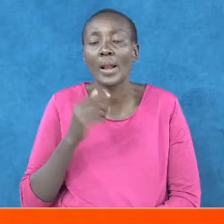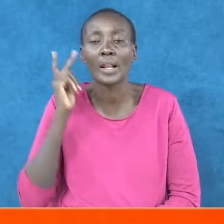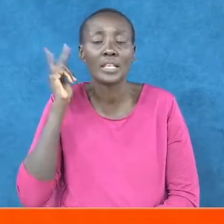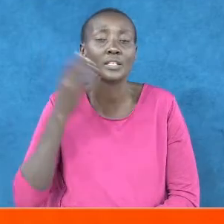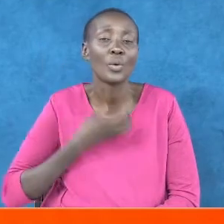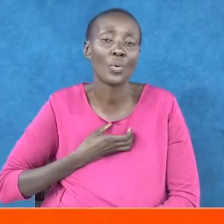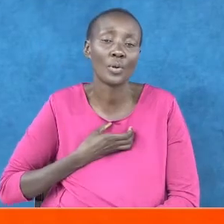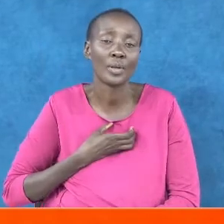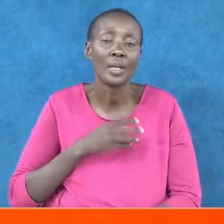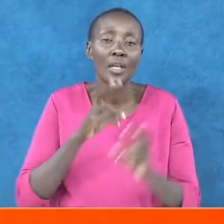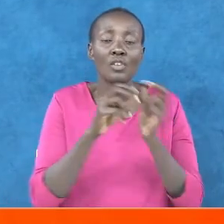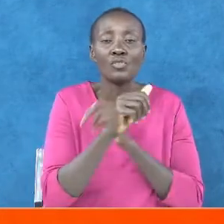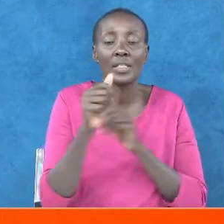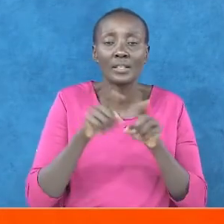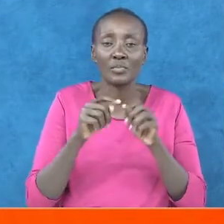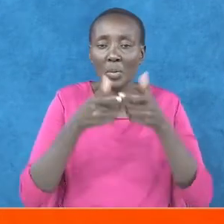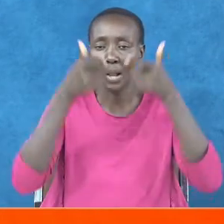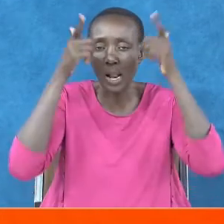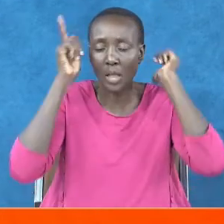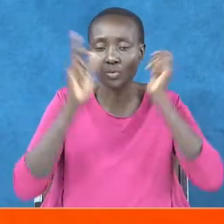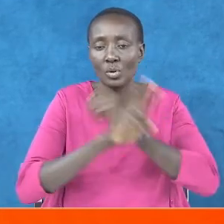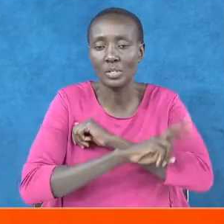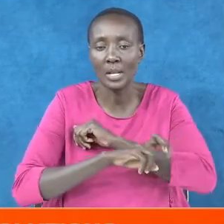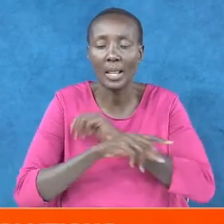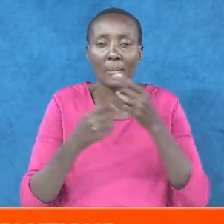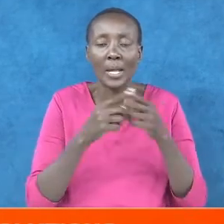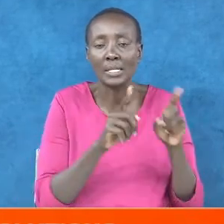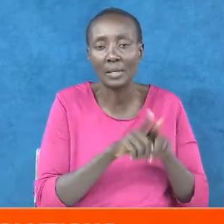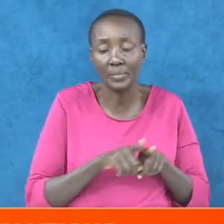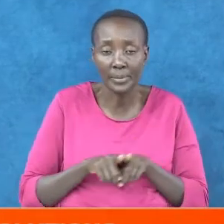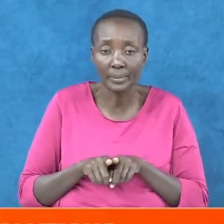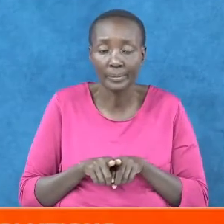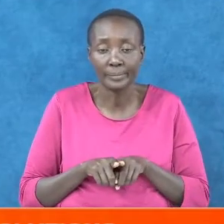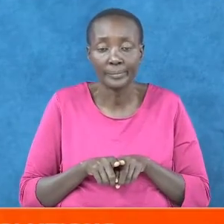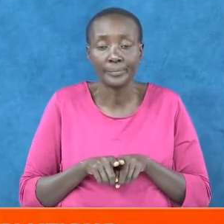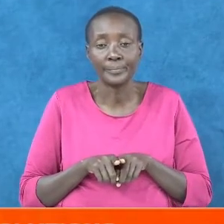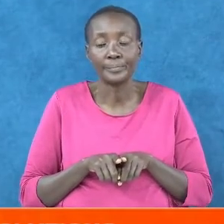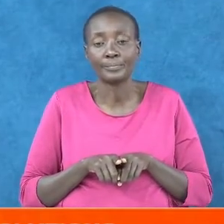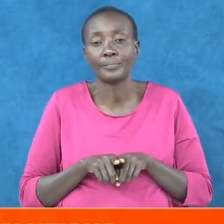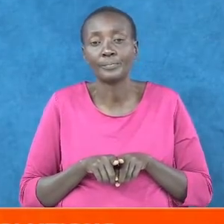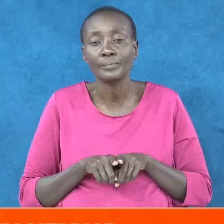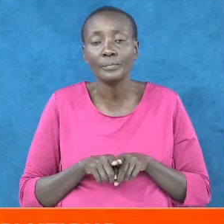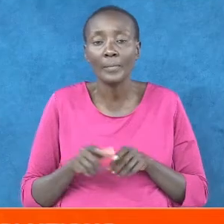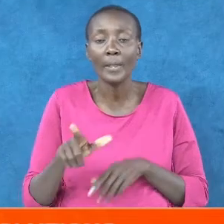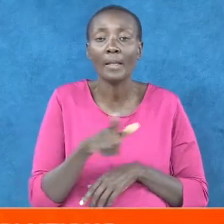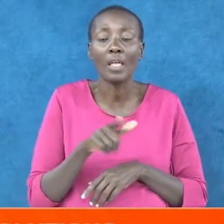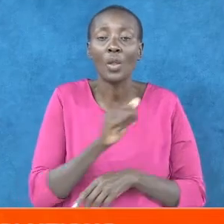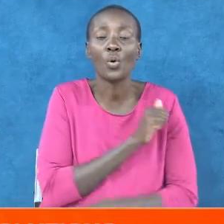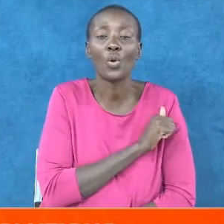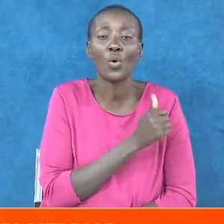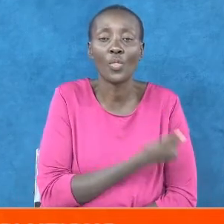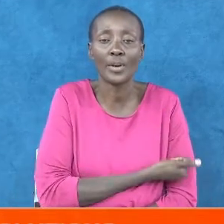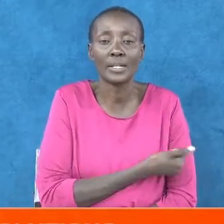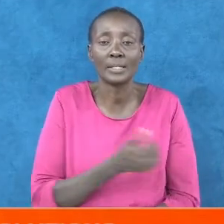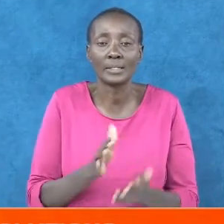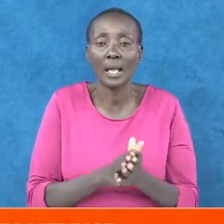another issue in that area was cattle rustling, but we saw that the local authorities and